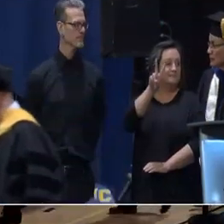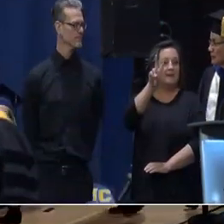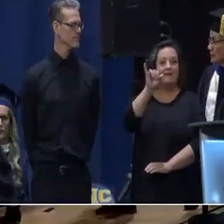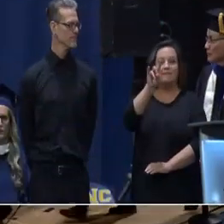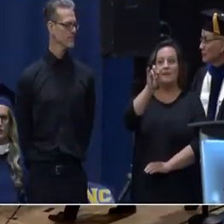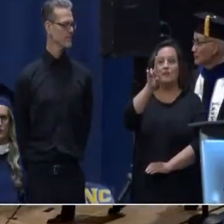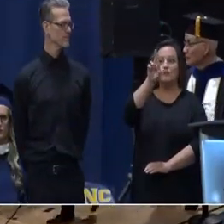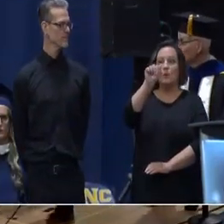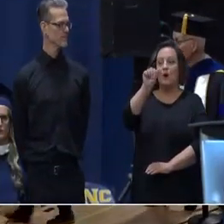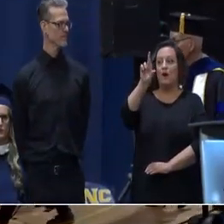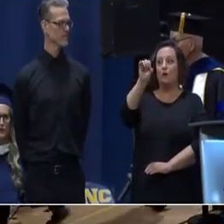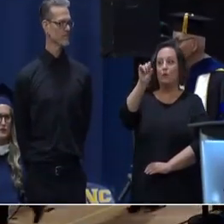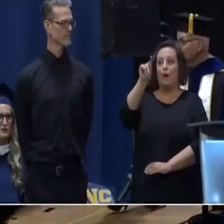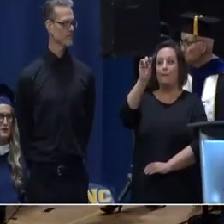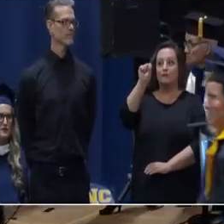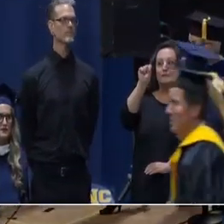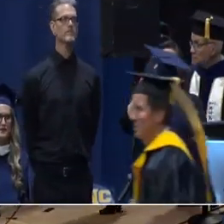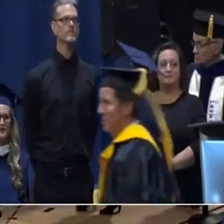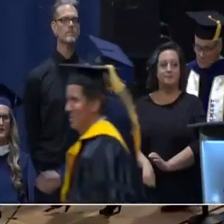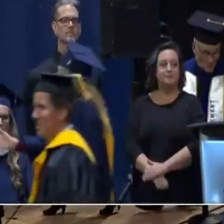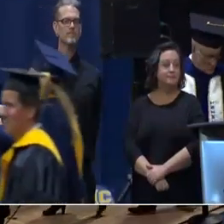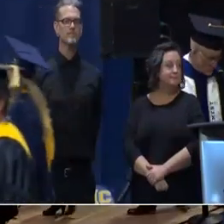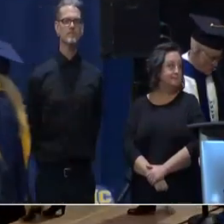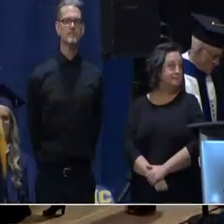Victoria Roberts.